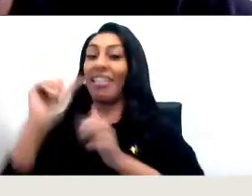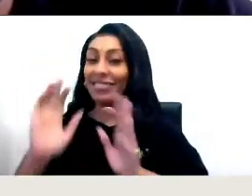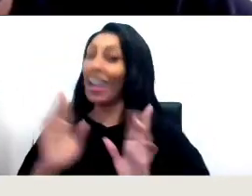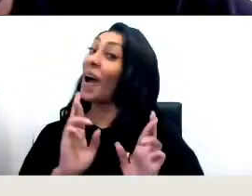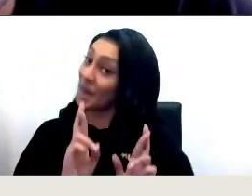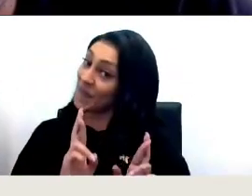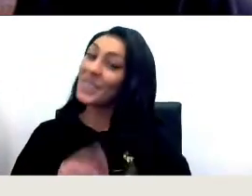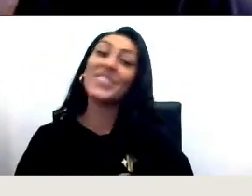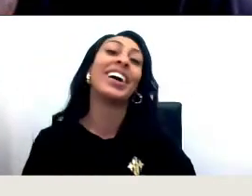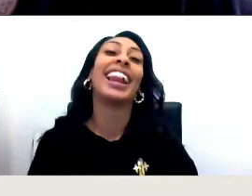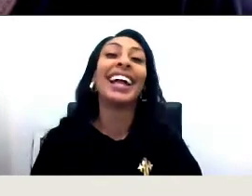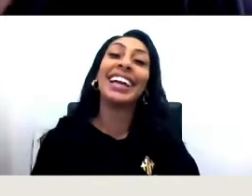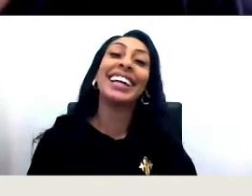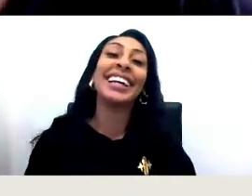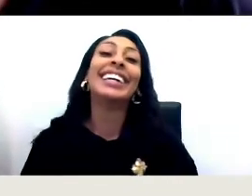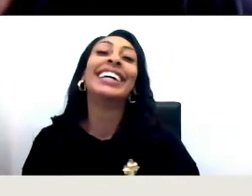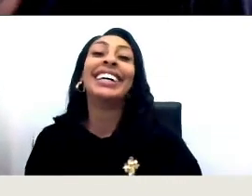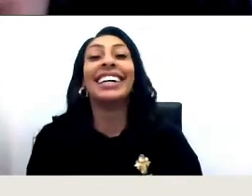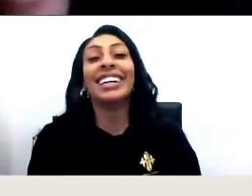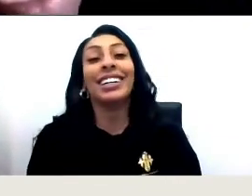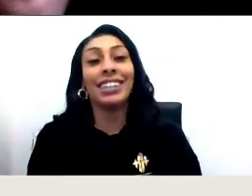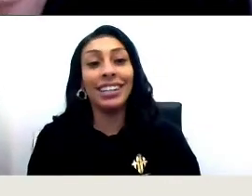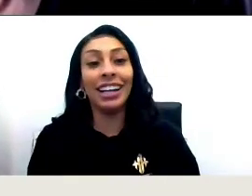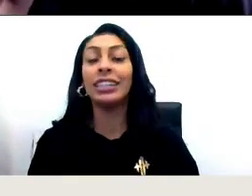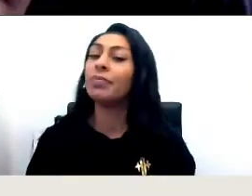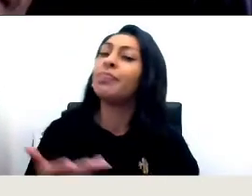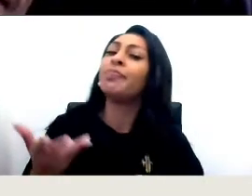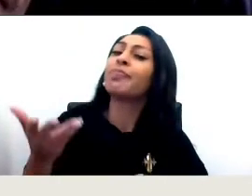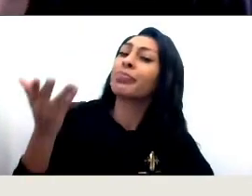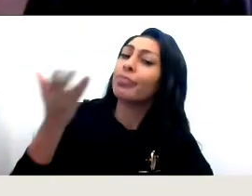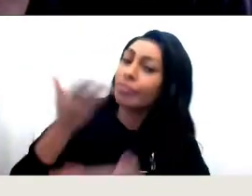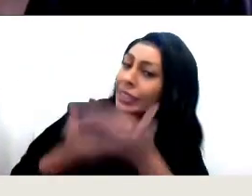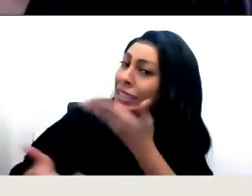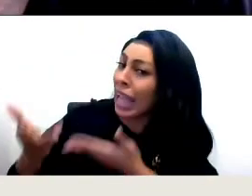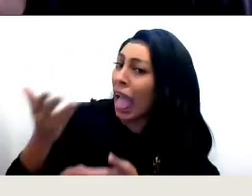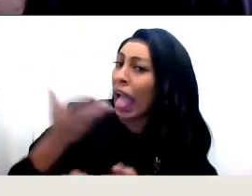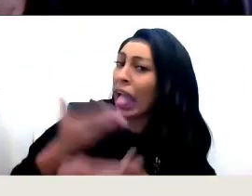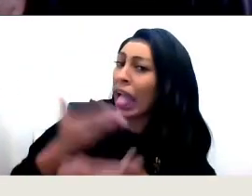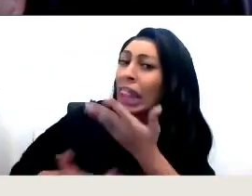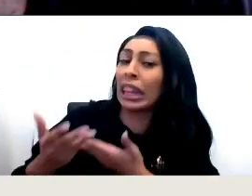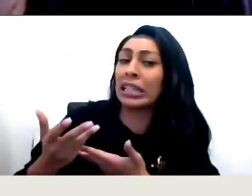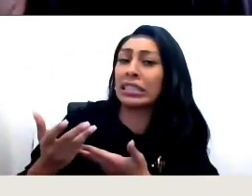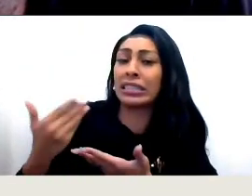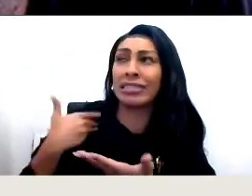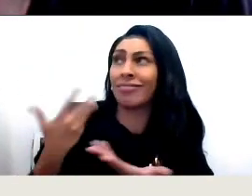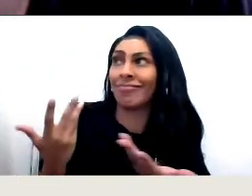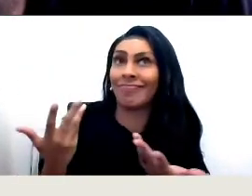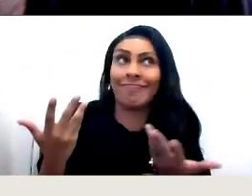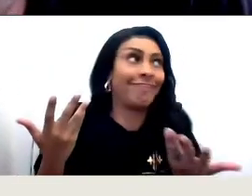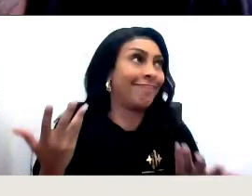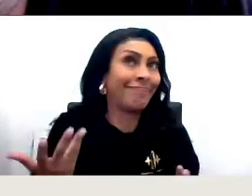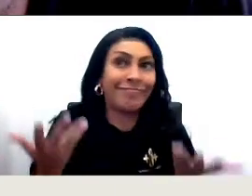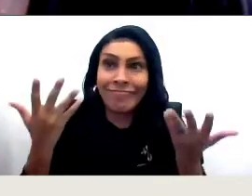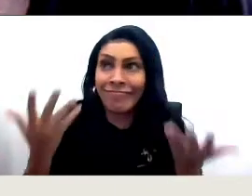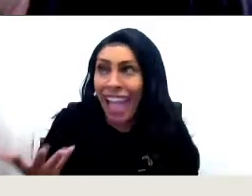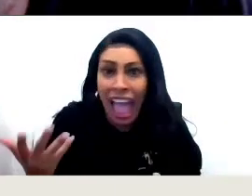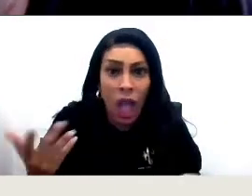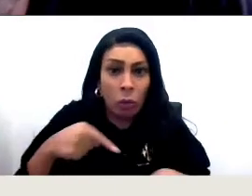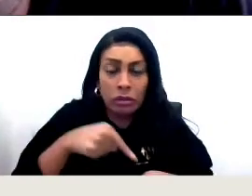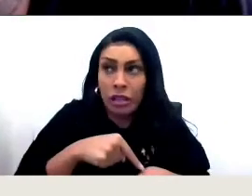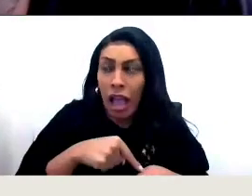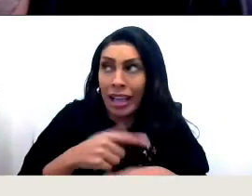hopefully. Yeah. But now tell me, Alfie, I mean, this we live in such